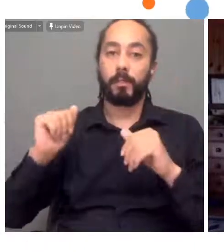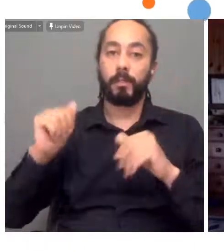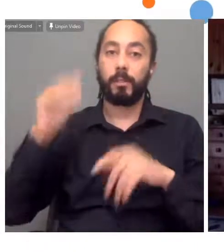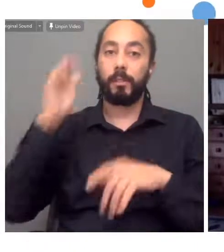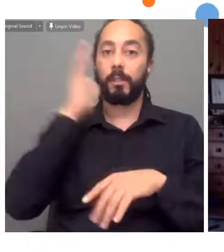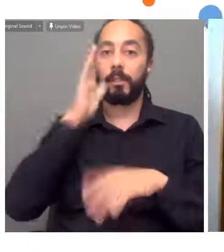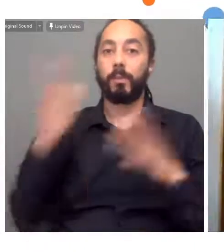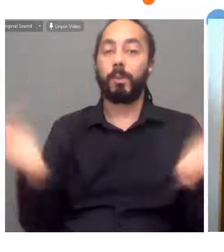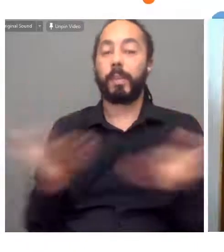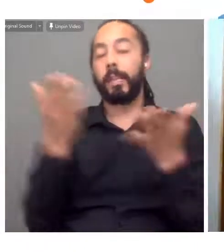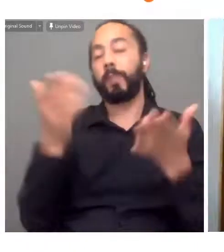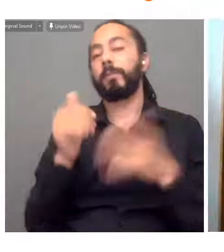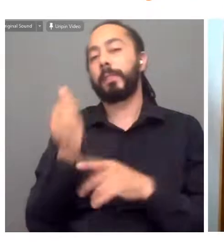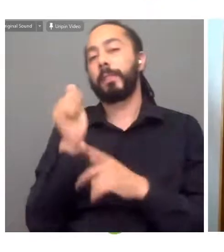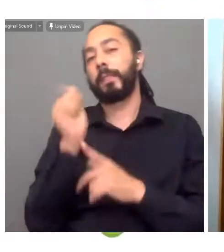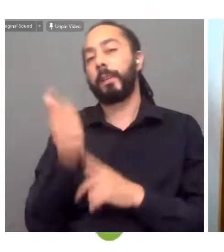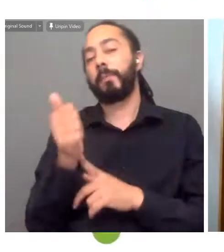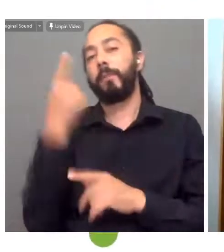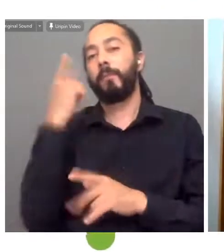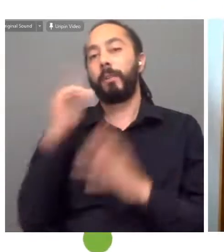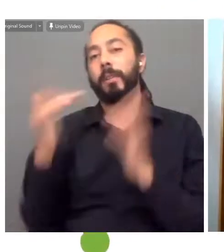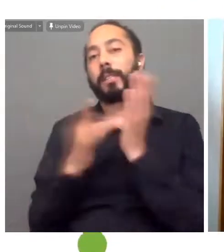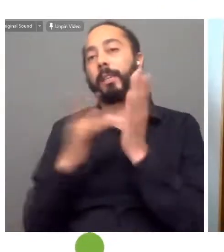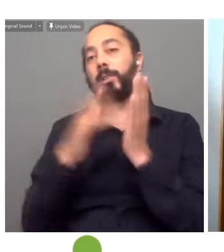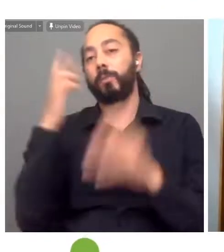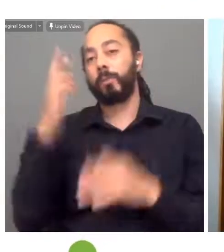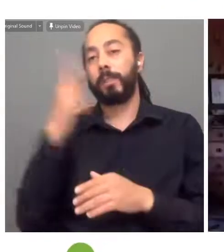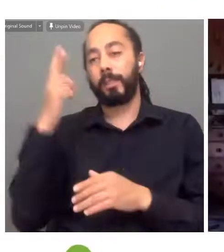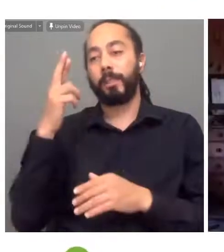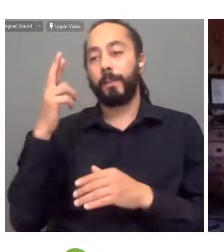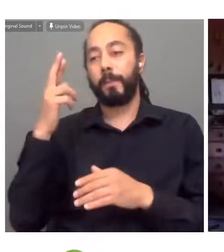more minutes for technical reasons, but with